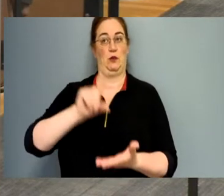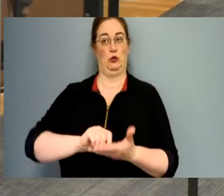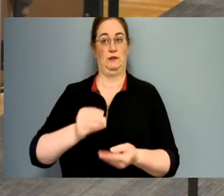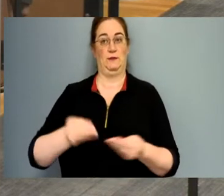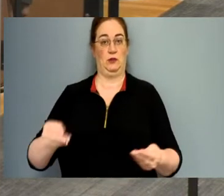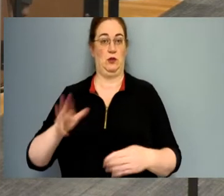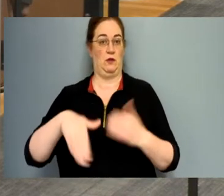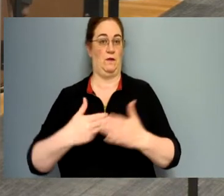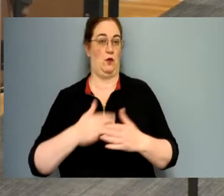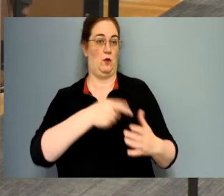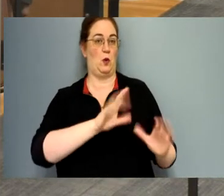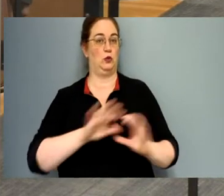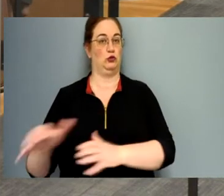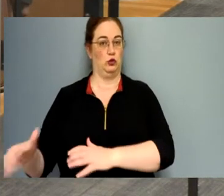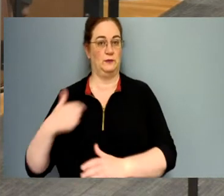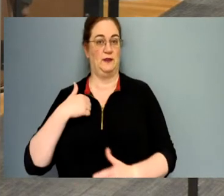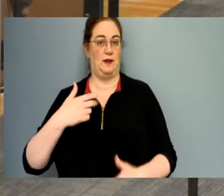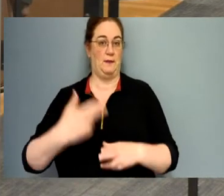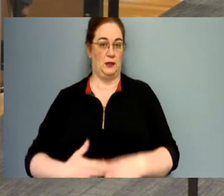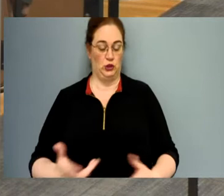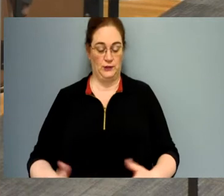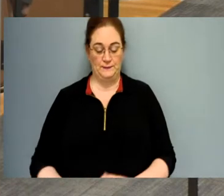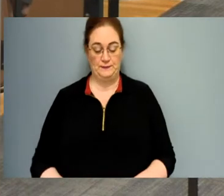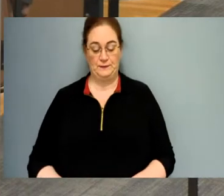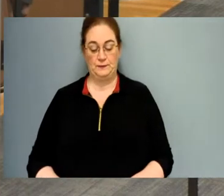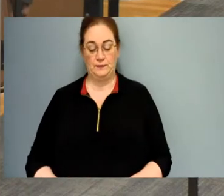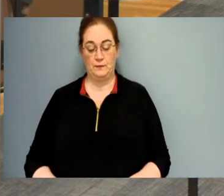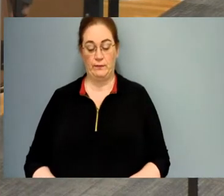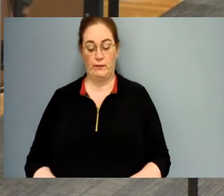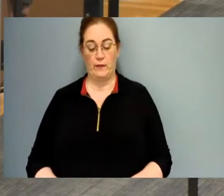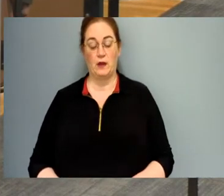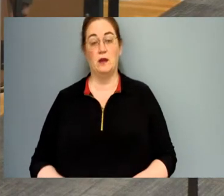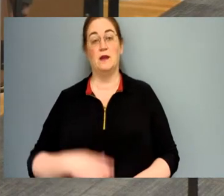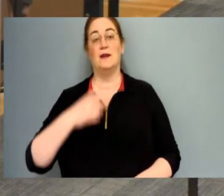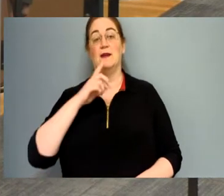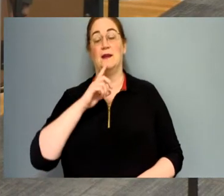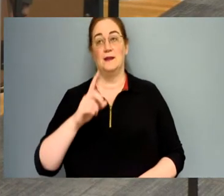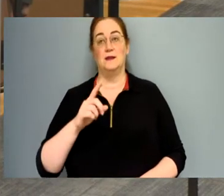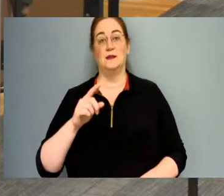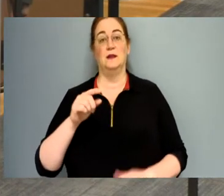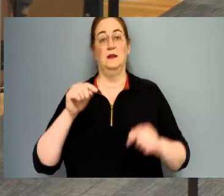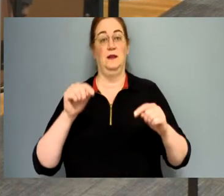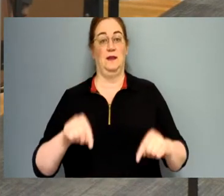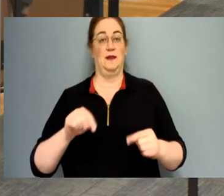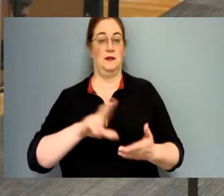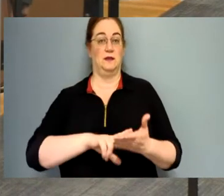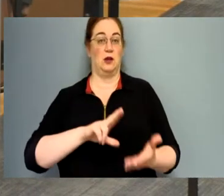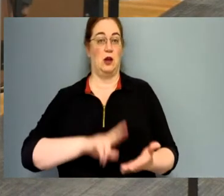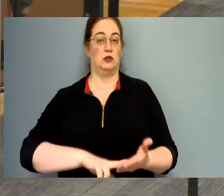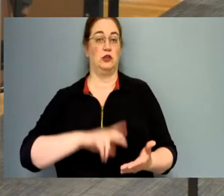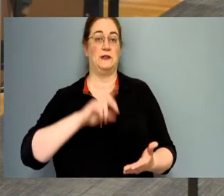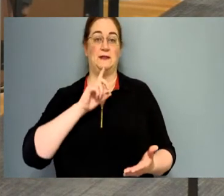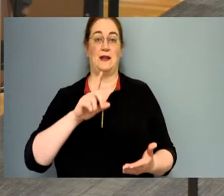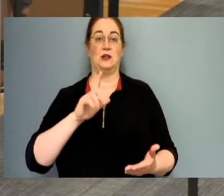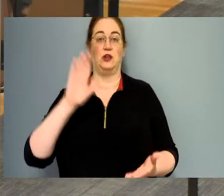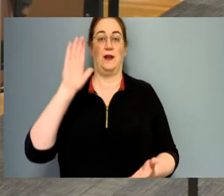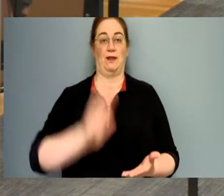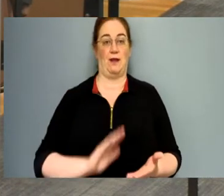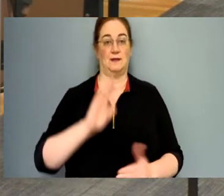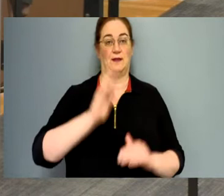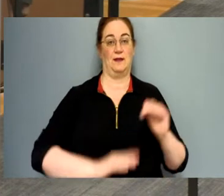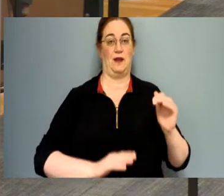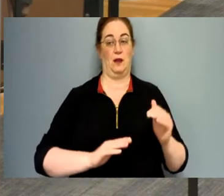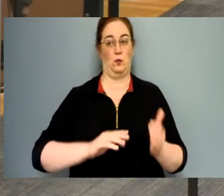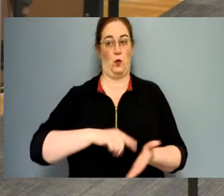that I mentioned. Mm-hmm. And that there is in this contract is actually less than what we're